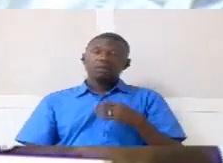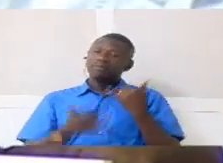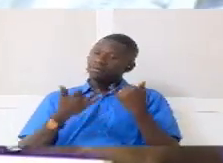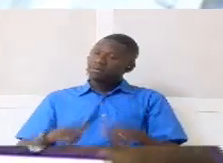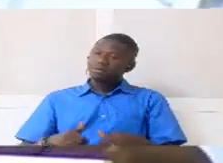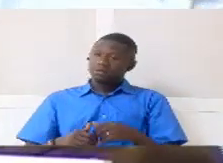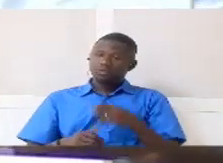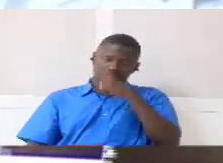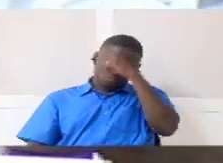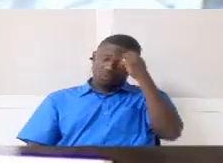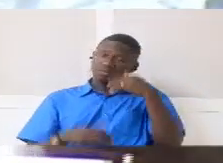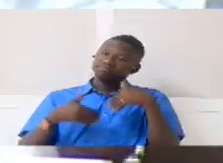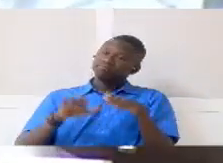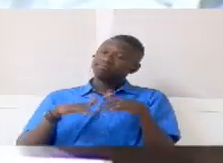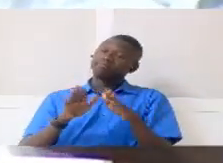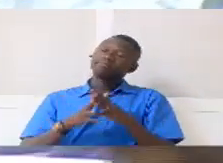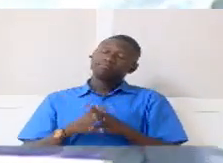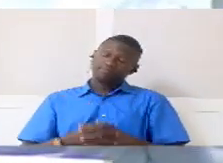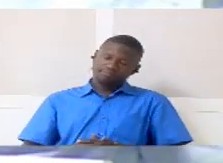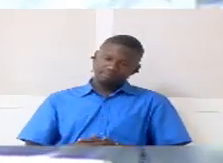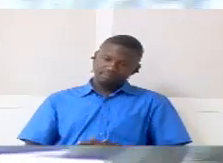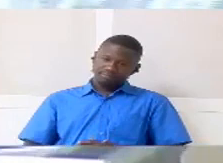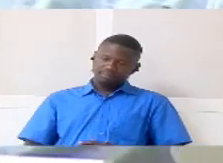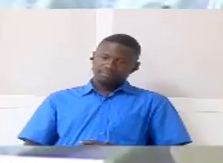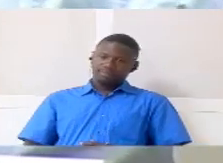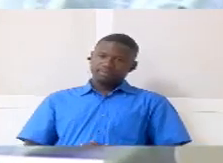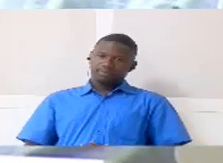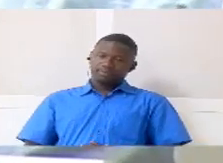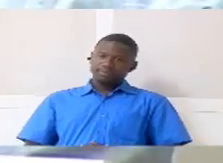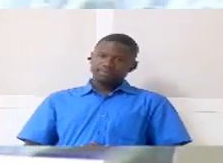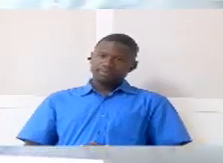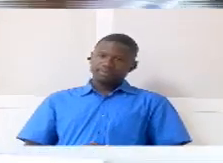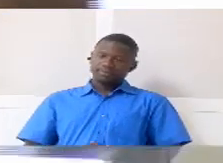But for a lot of those prisoners